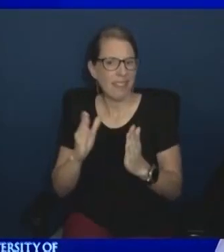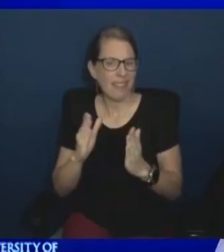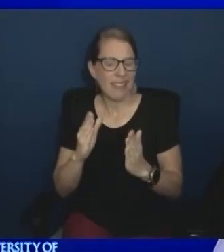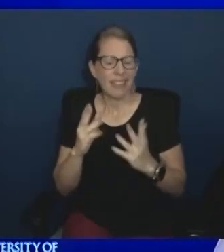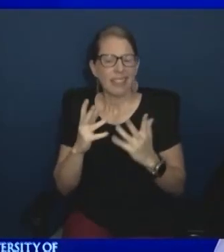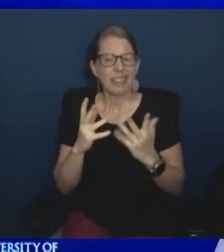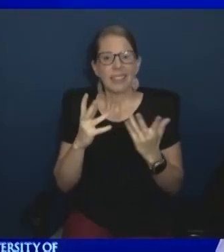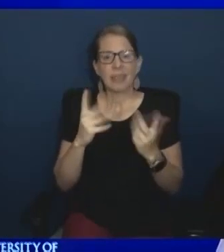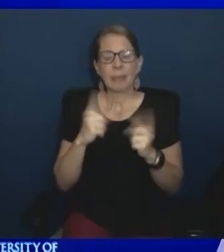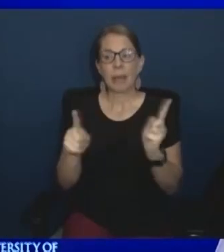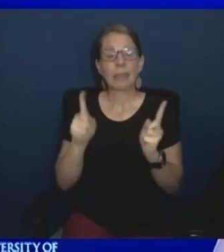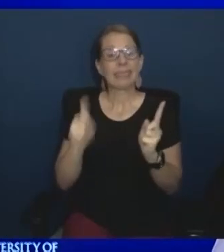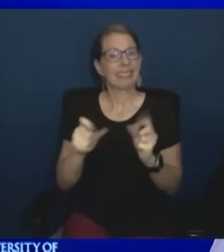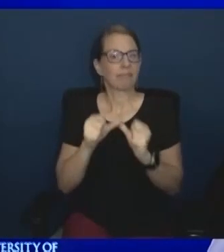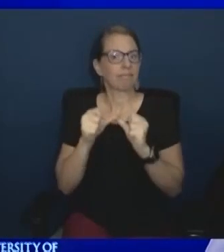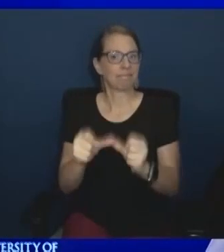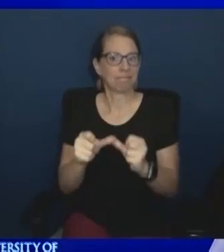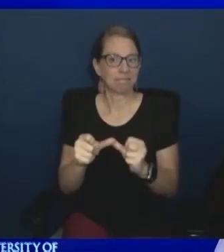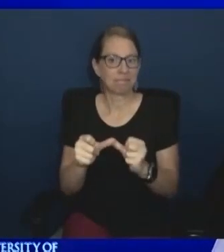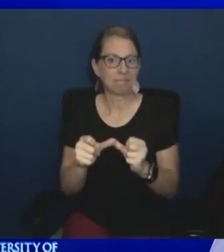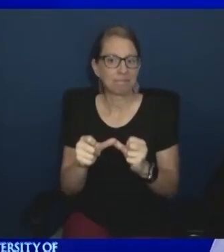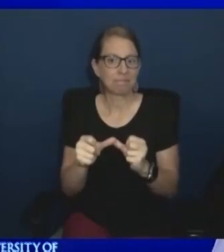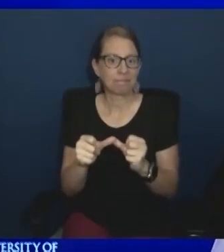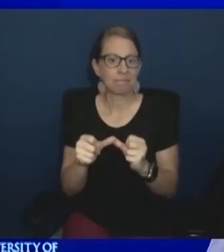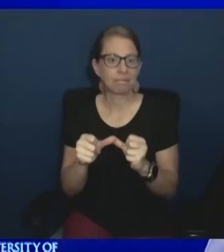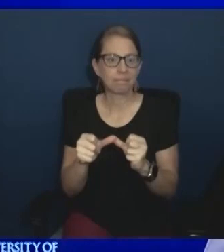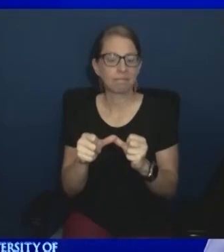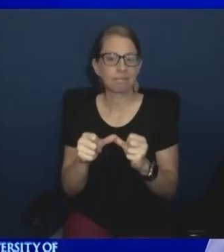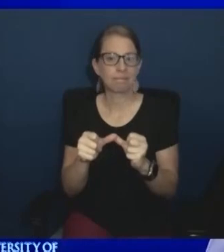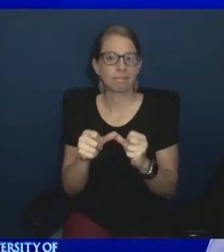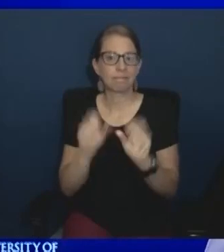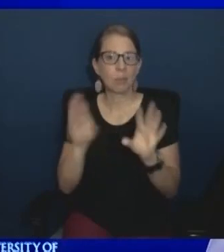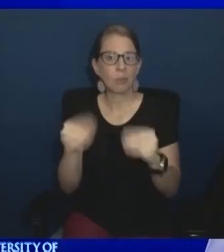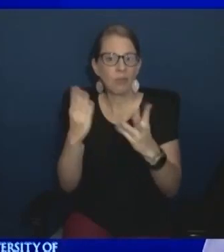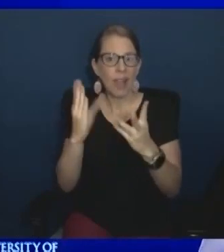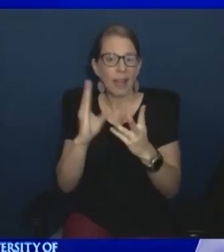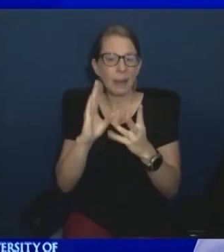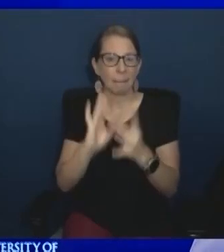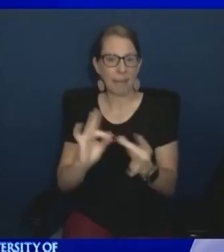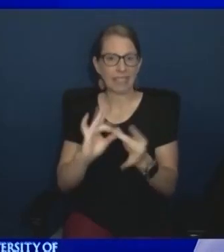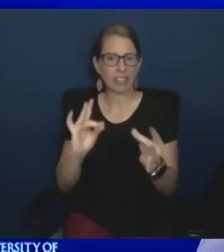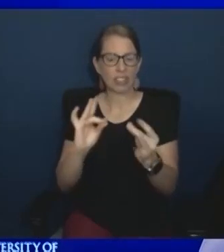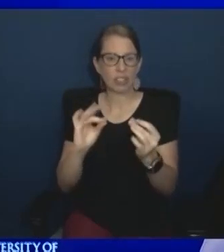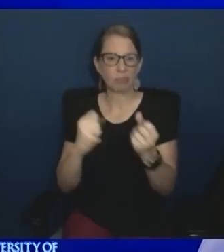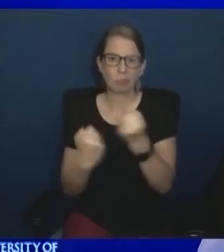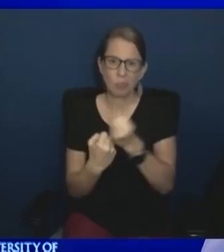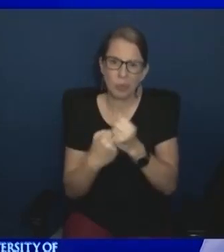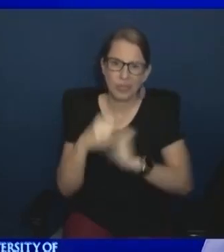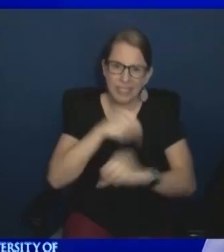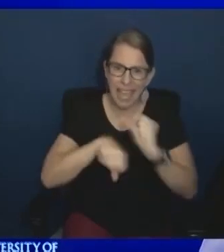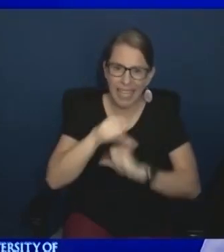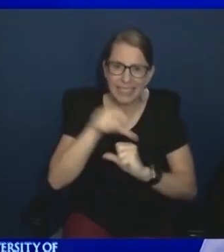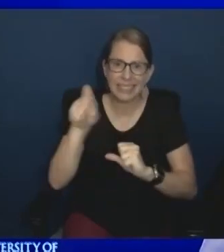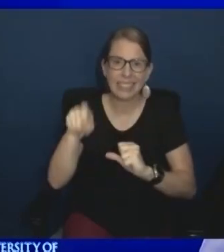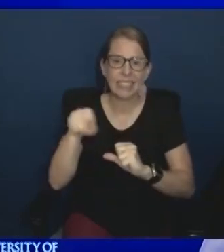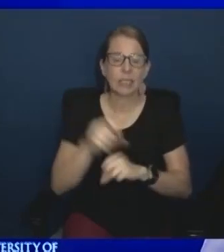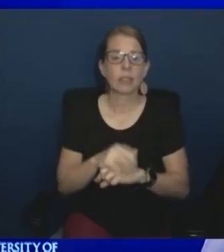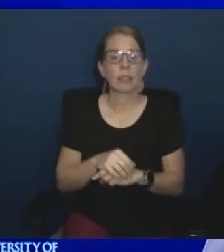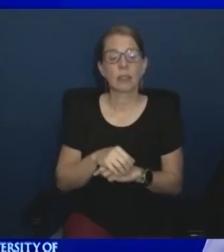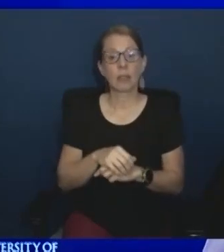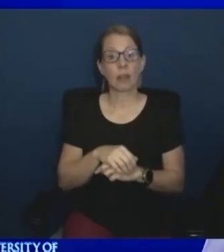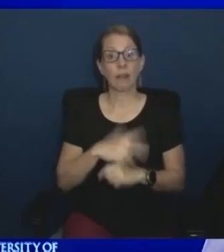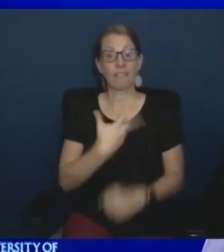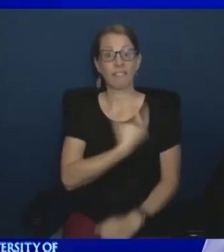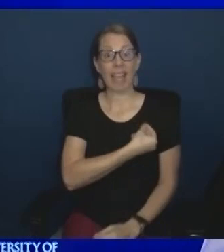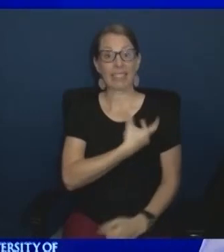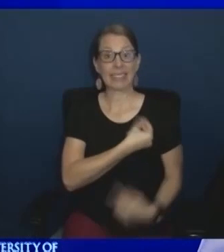need to continue to give that message to promote the science, which it is. These vaccines are